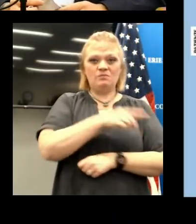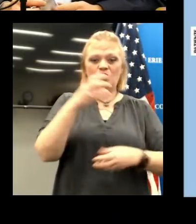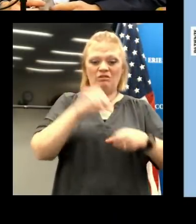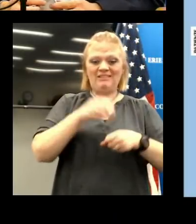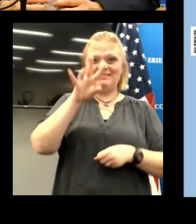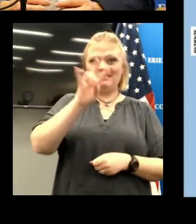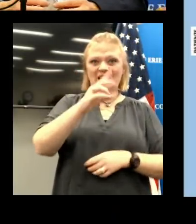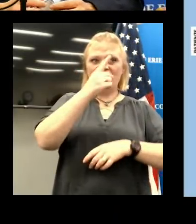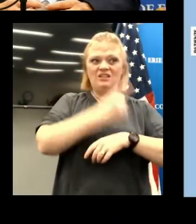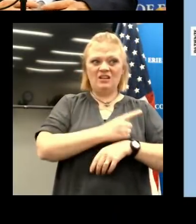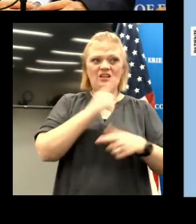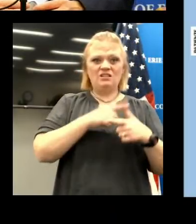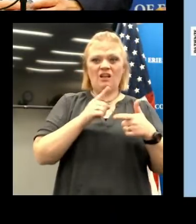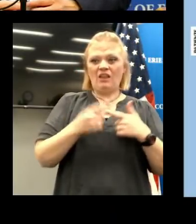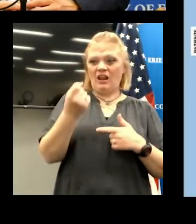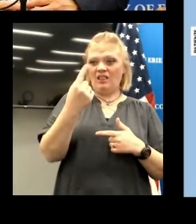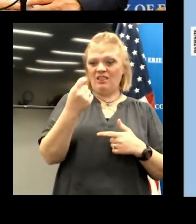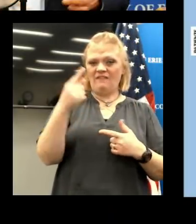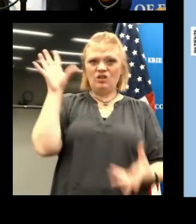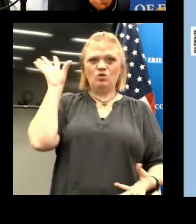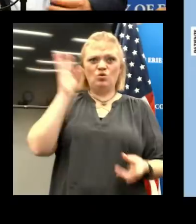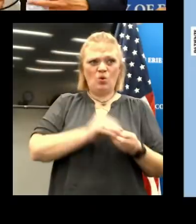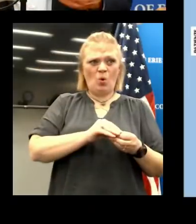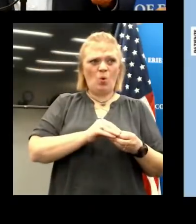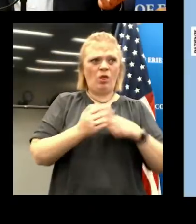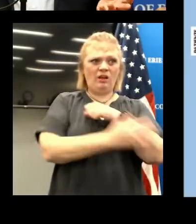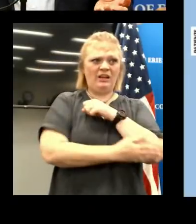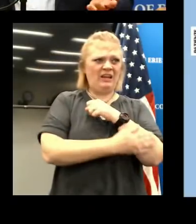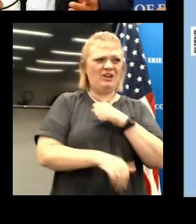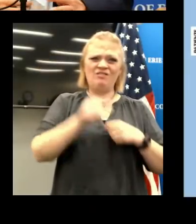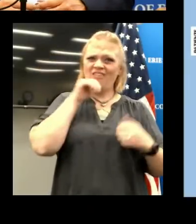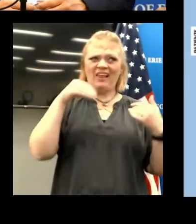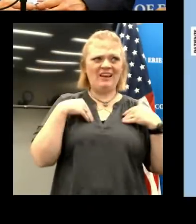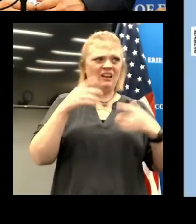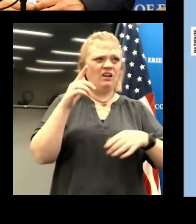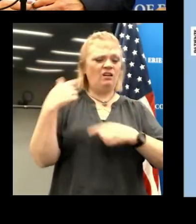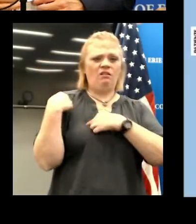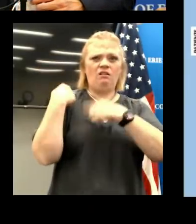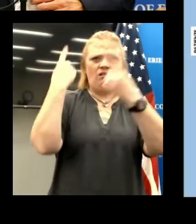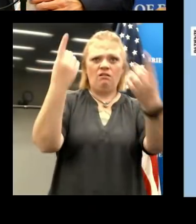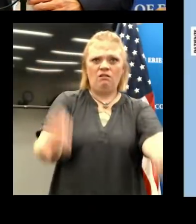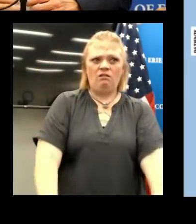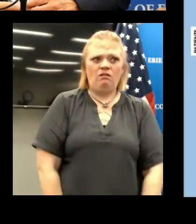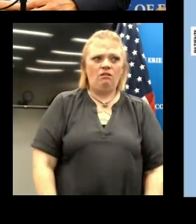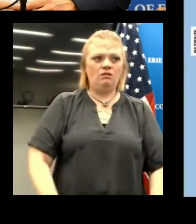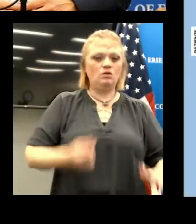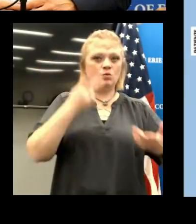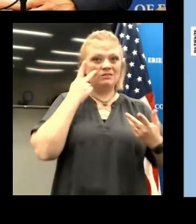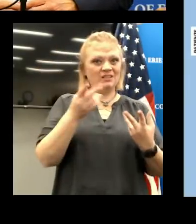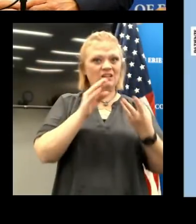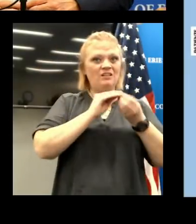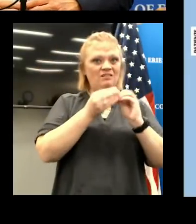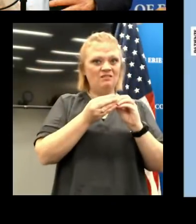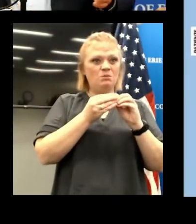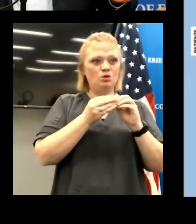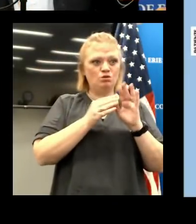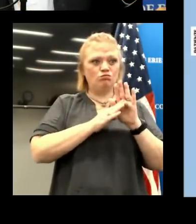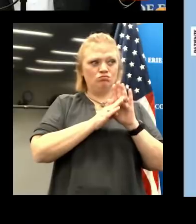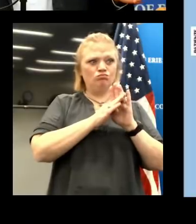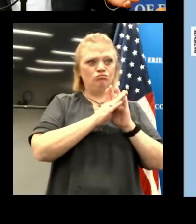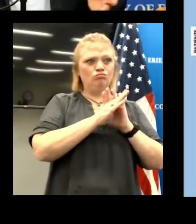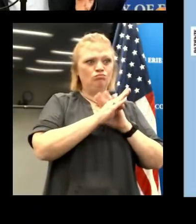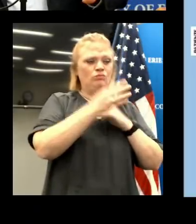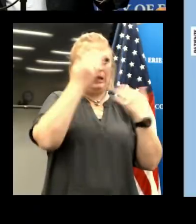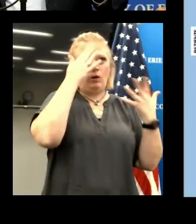period we had 11 deaths countywide. And had that in a long time. And we see the rates going up. I don't know how many